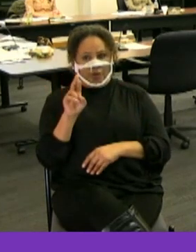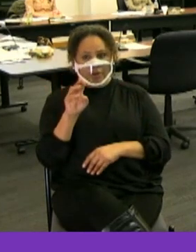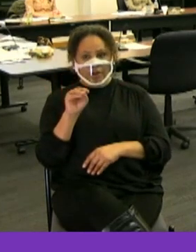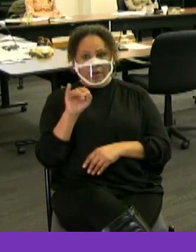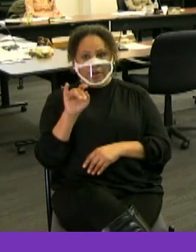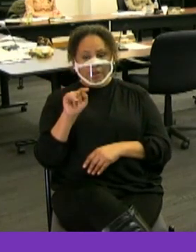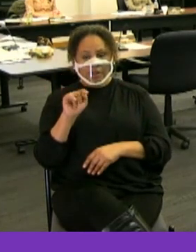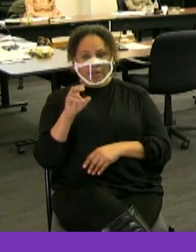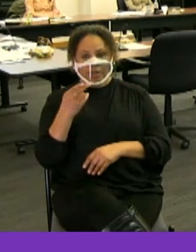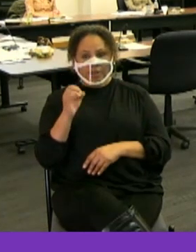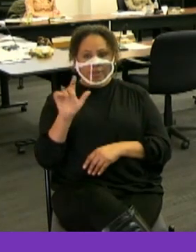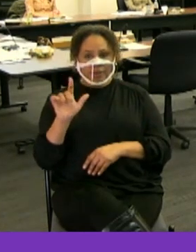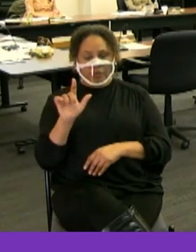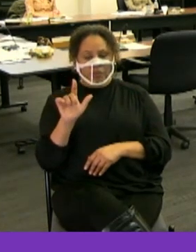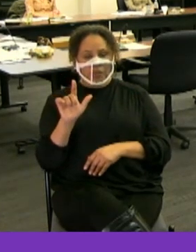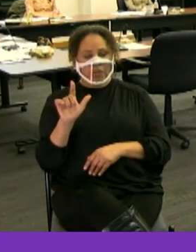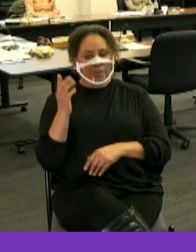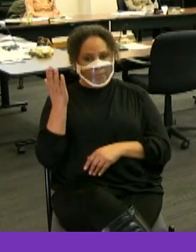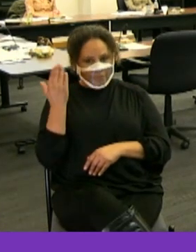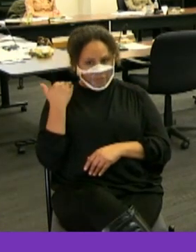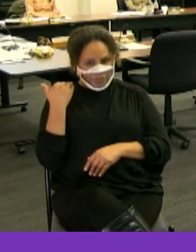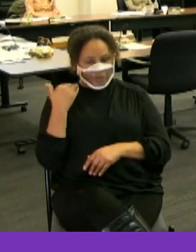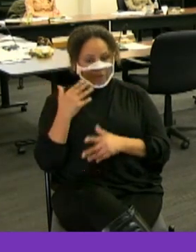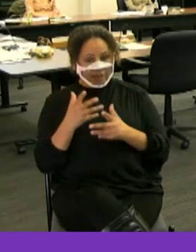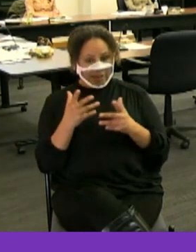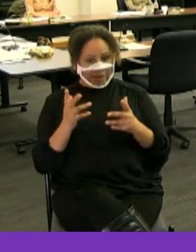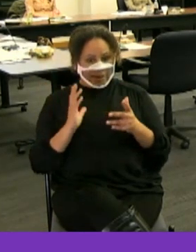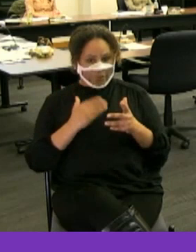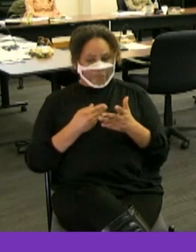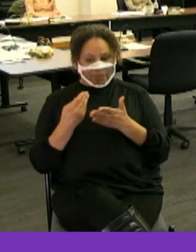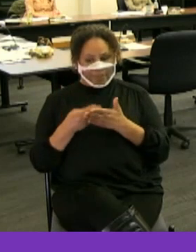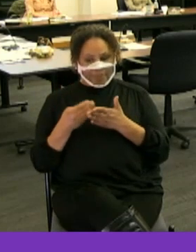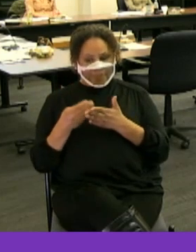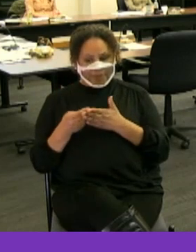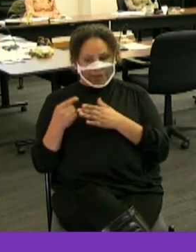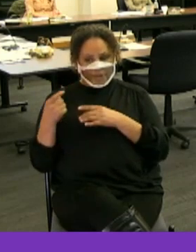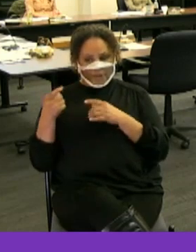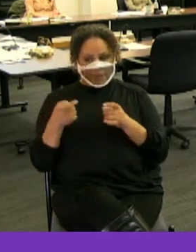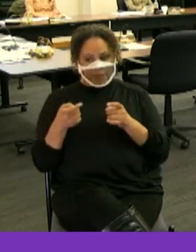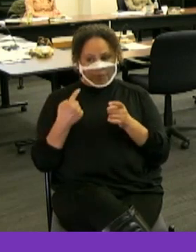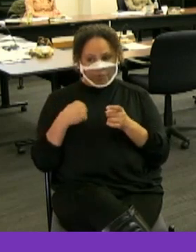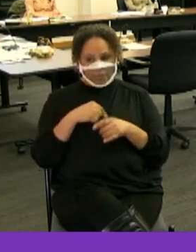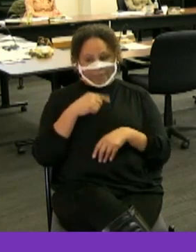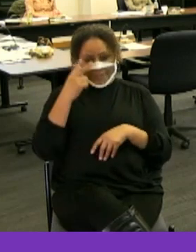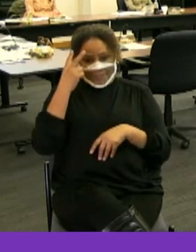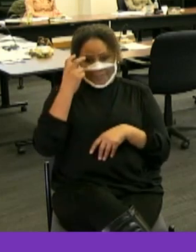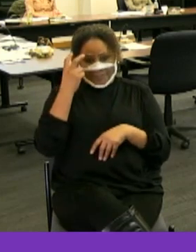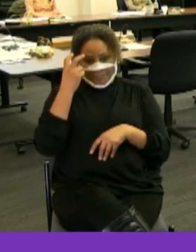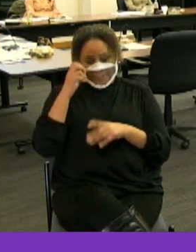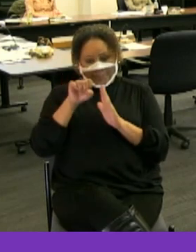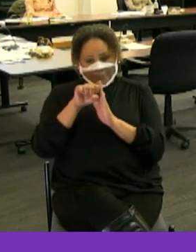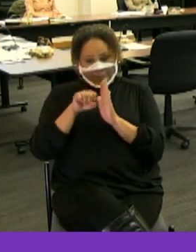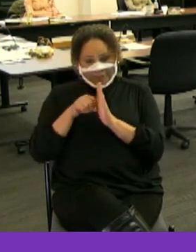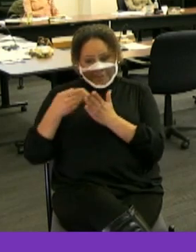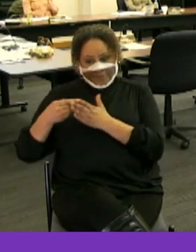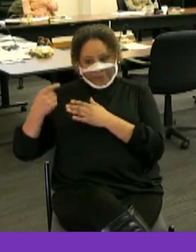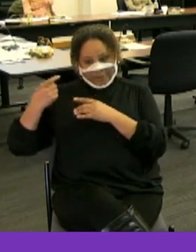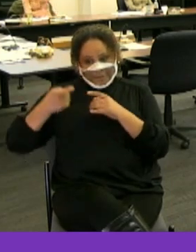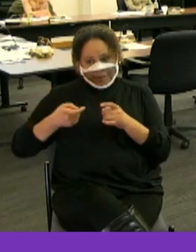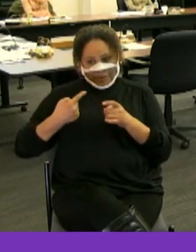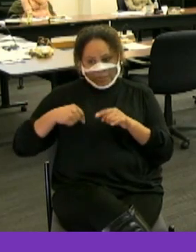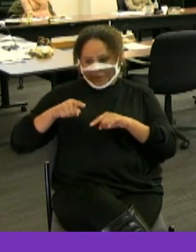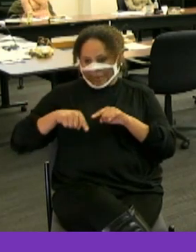Mitchell, that, a lot of our funding, we are unsure of state funding and we cannot